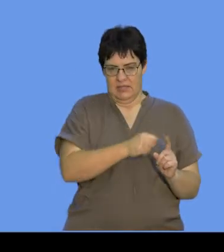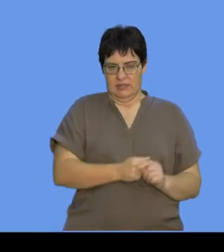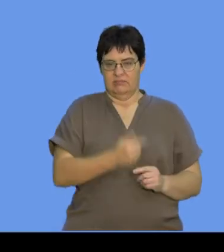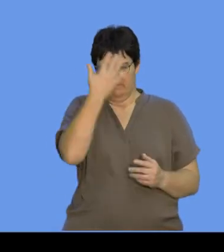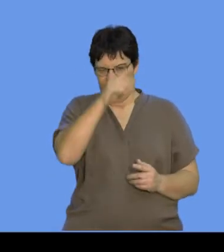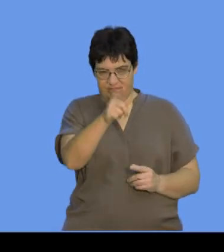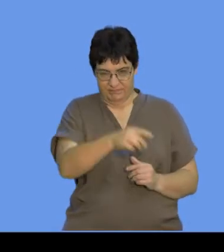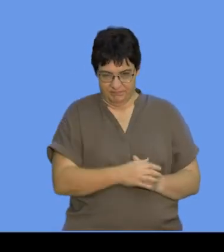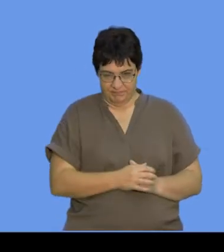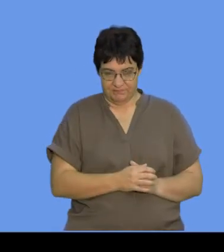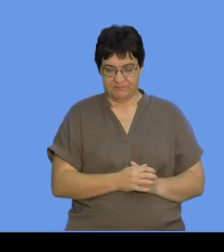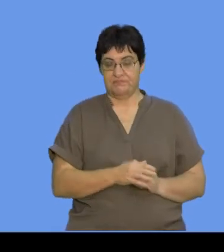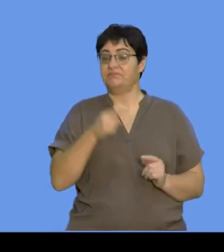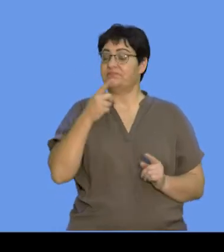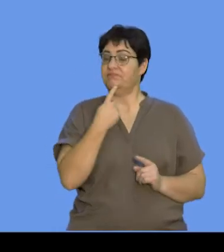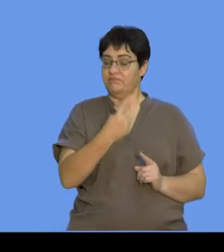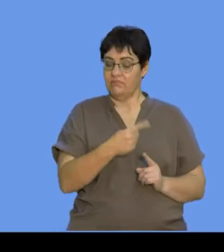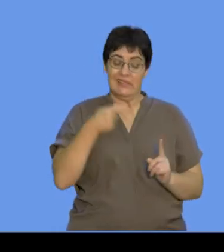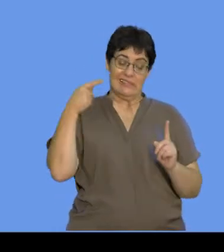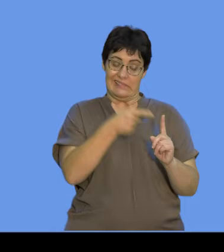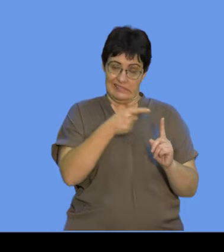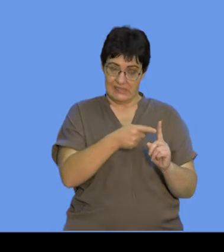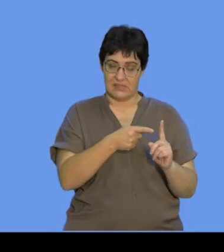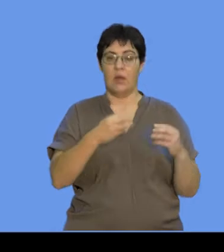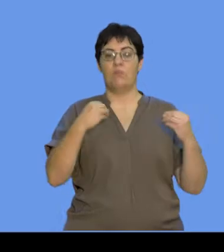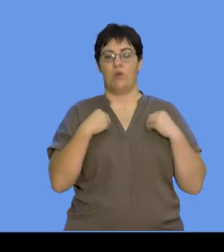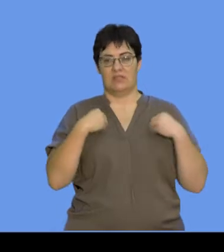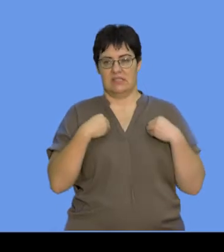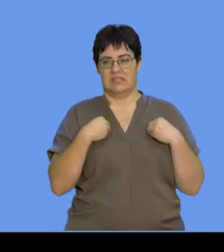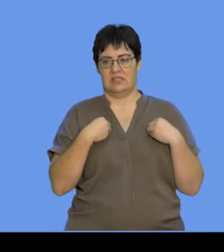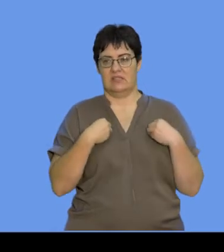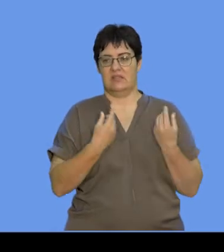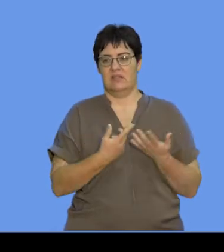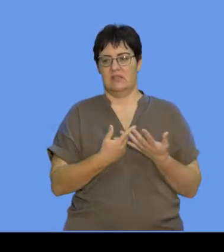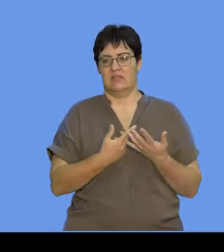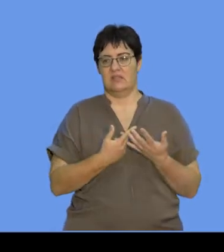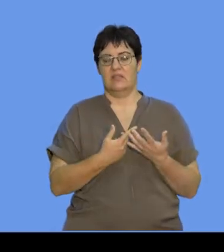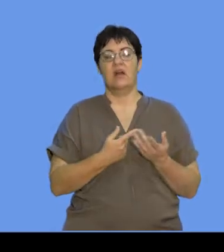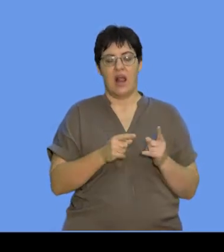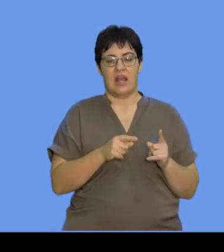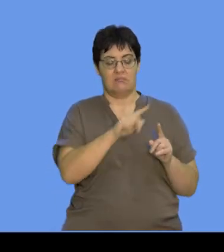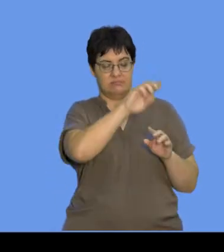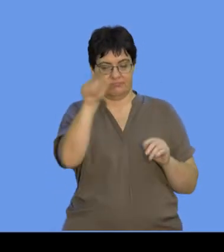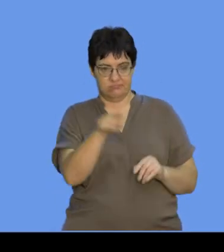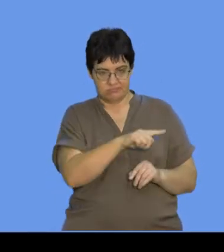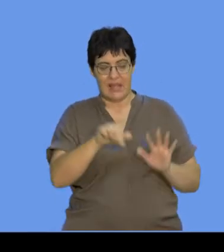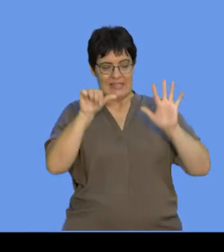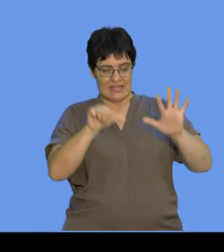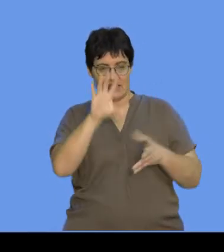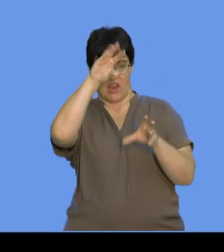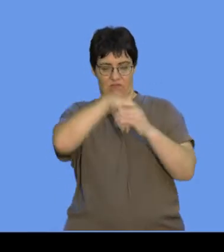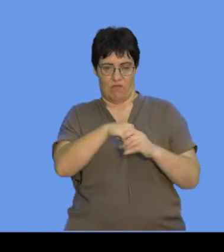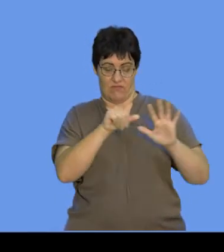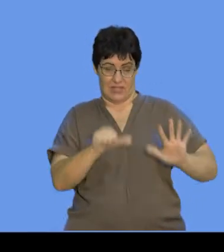that approach. It says substance X has properties like one of our 6 substances, okay? Right? So